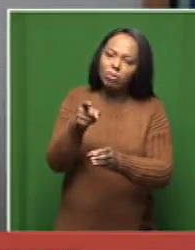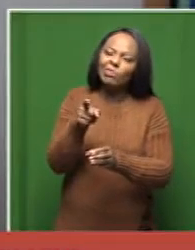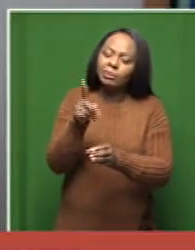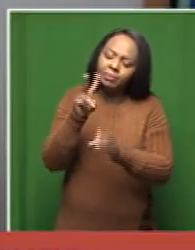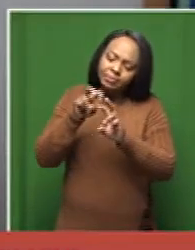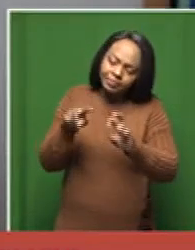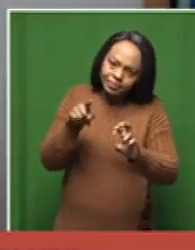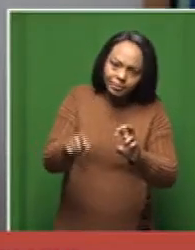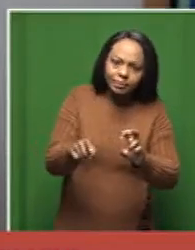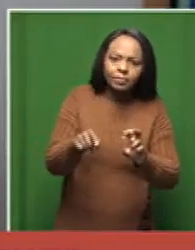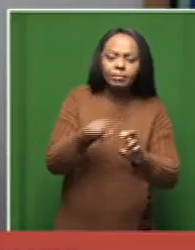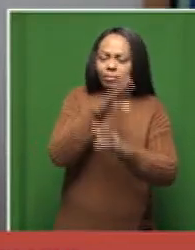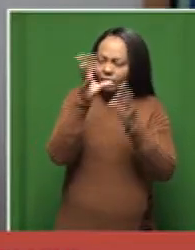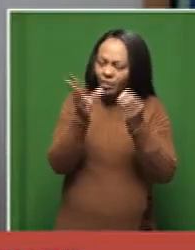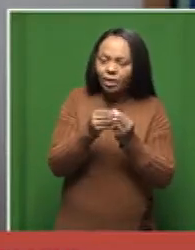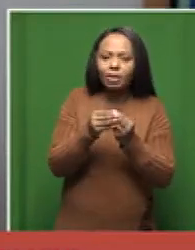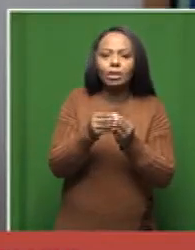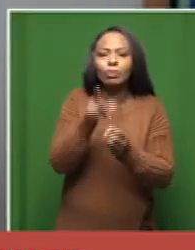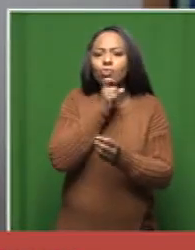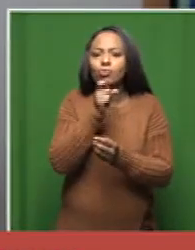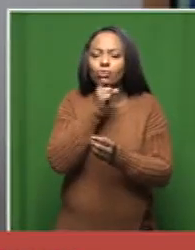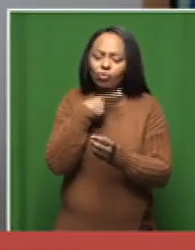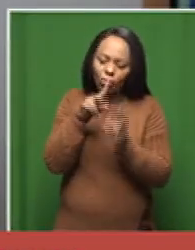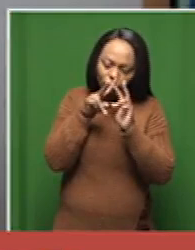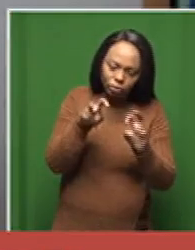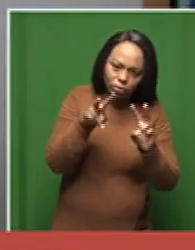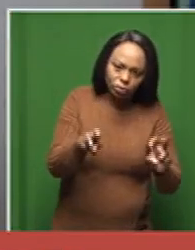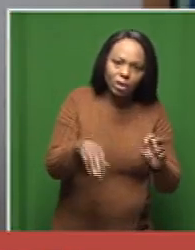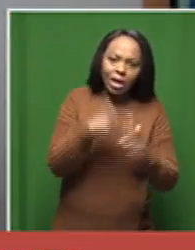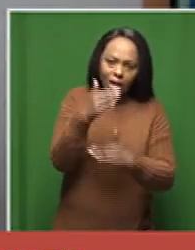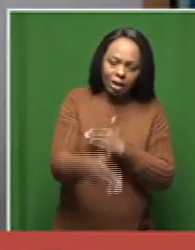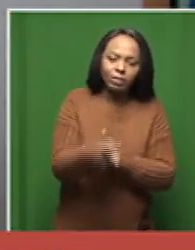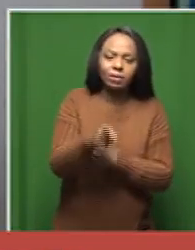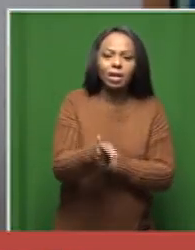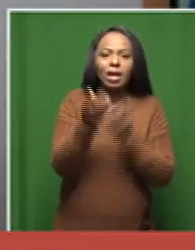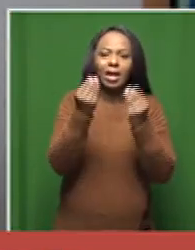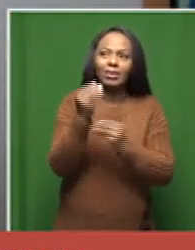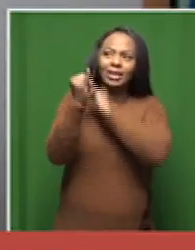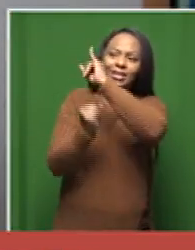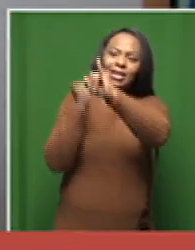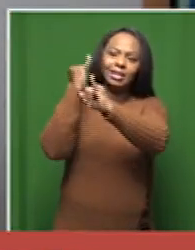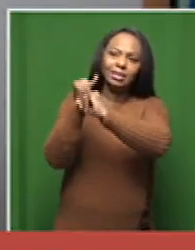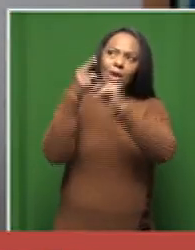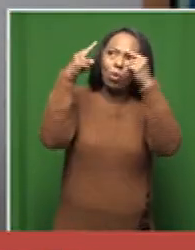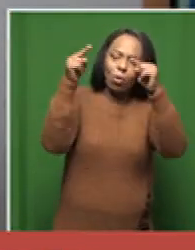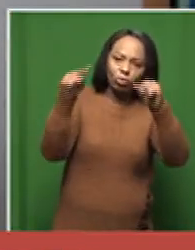I's are dotted and the T's are crossed. And that's after it had international auditing,